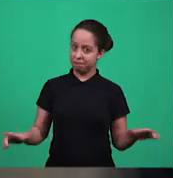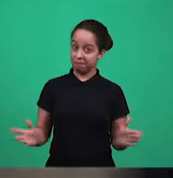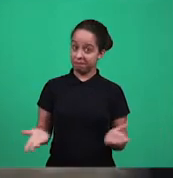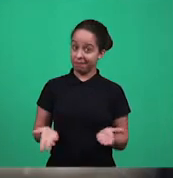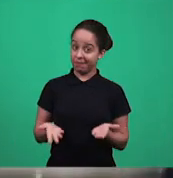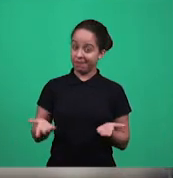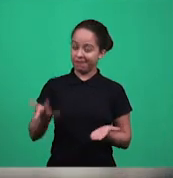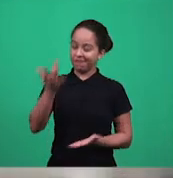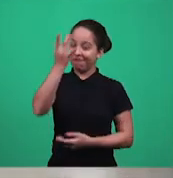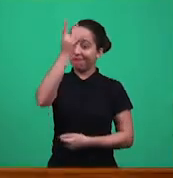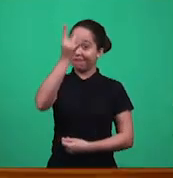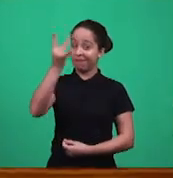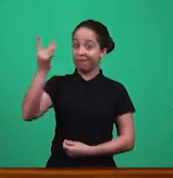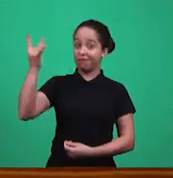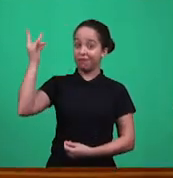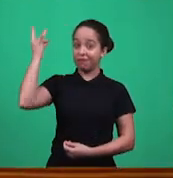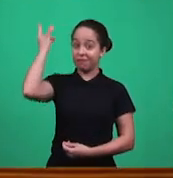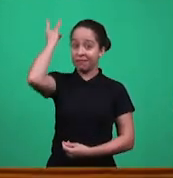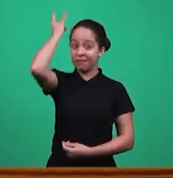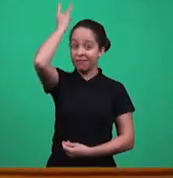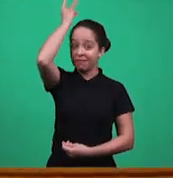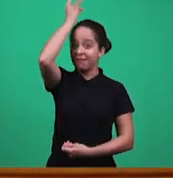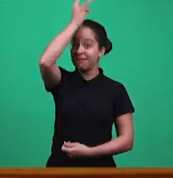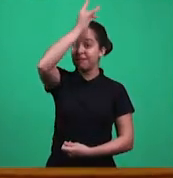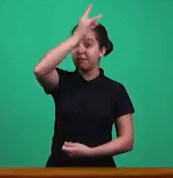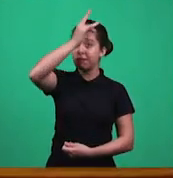The Spirit of the Lord.